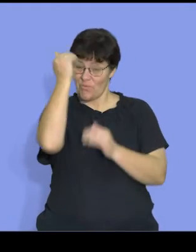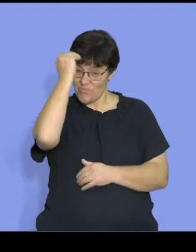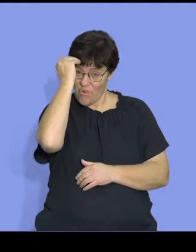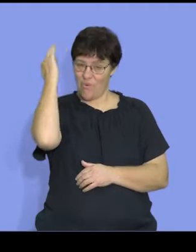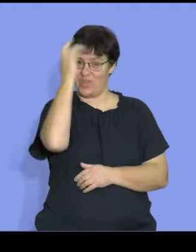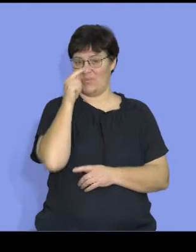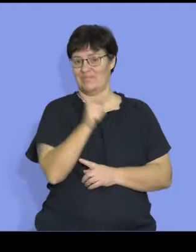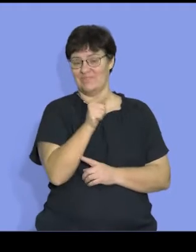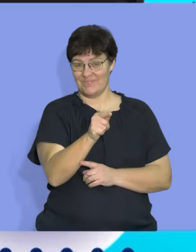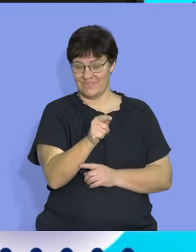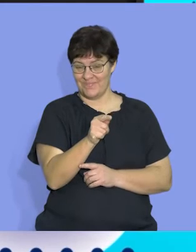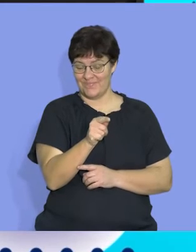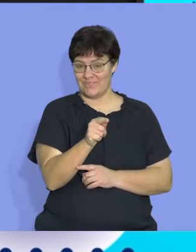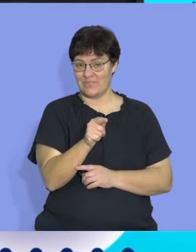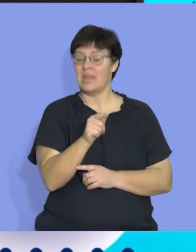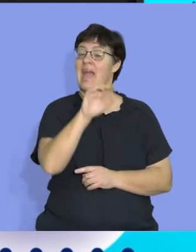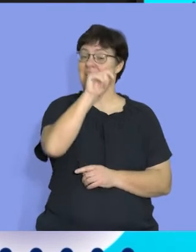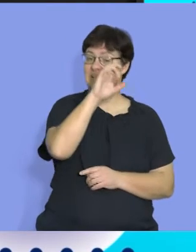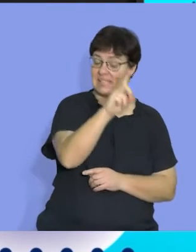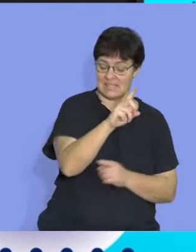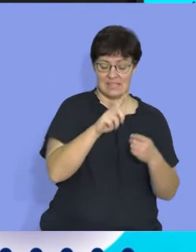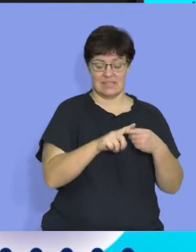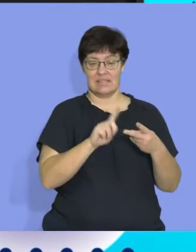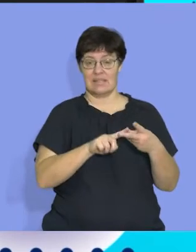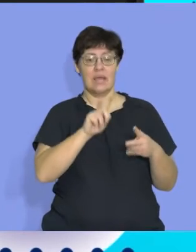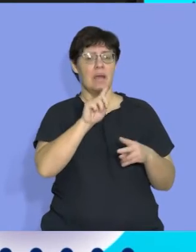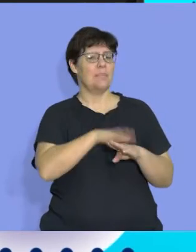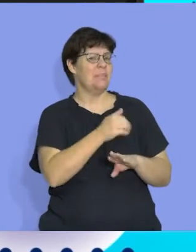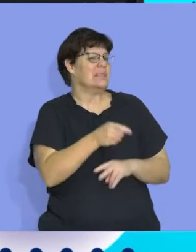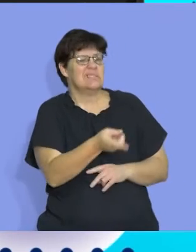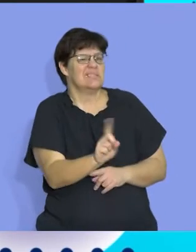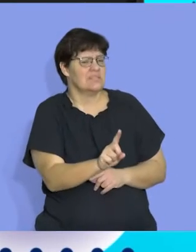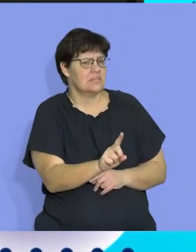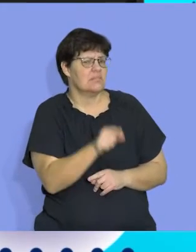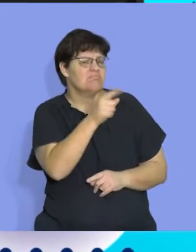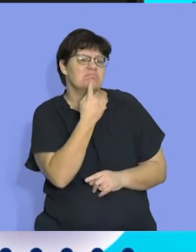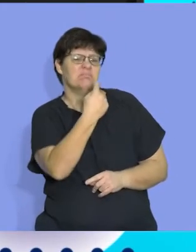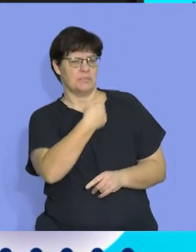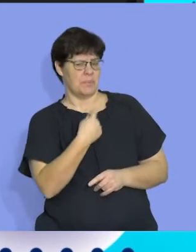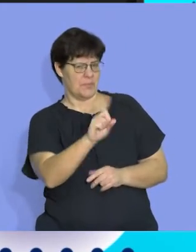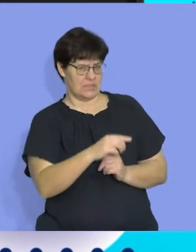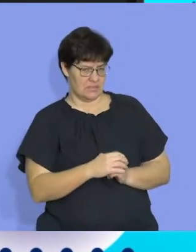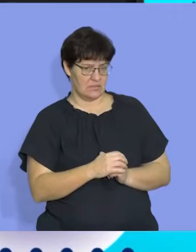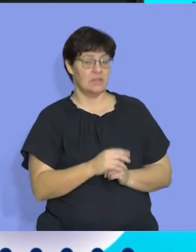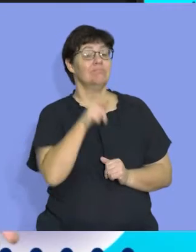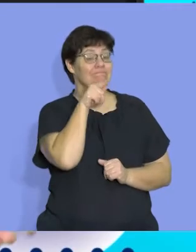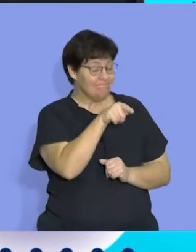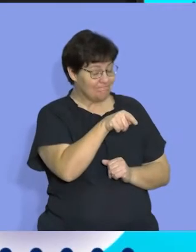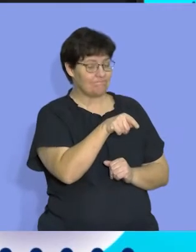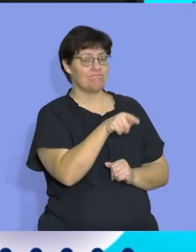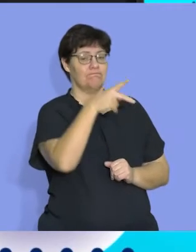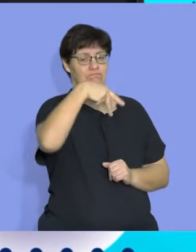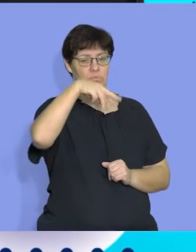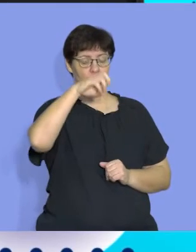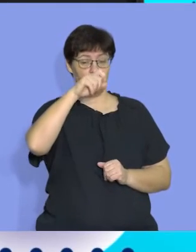theory of acids and bases. Now, we need to remind ourselves once again, what are Bronsted-Lowry bases? These are proton acceptors.